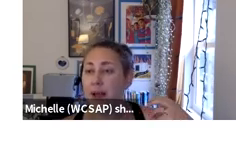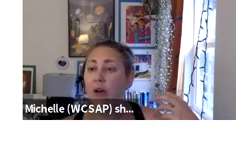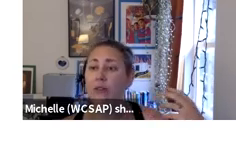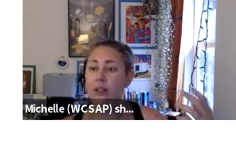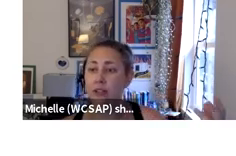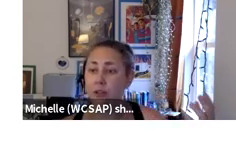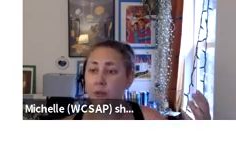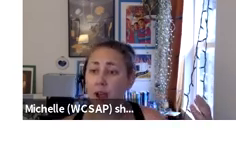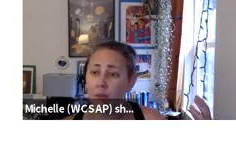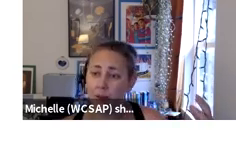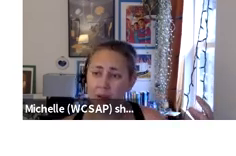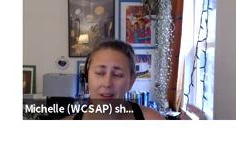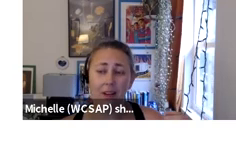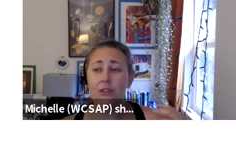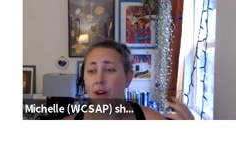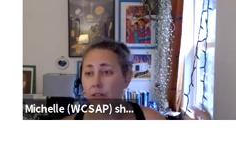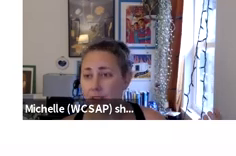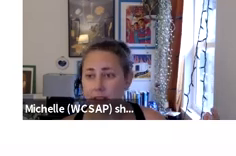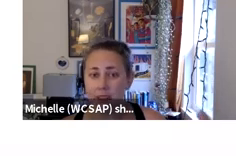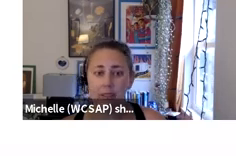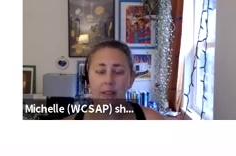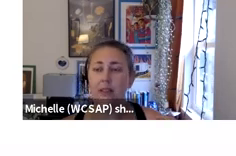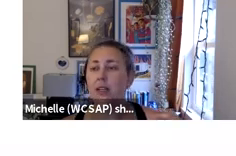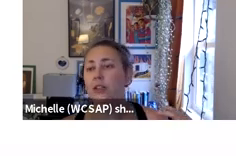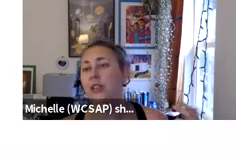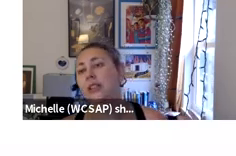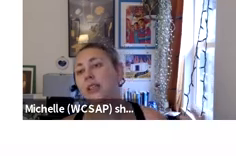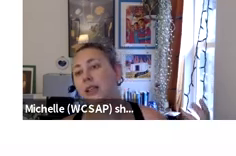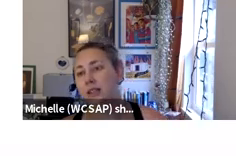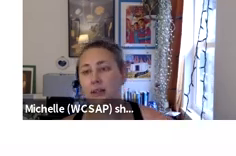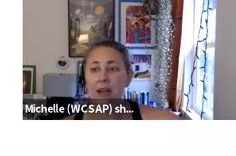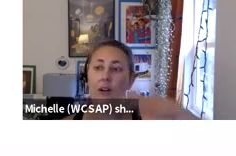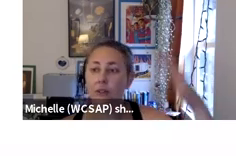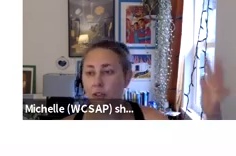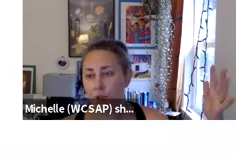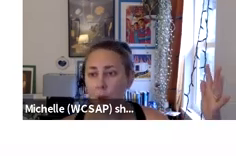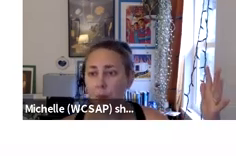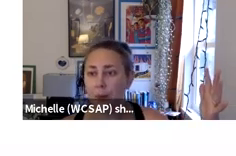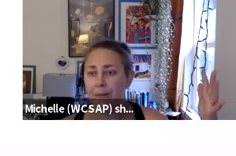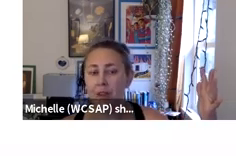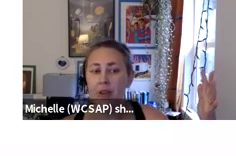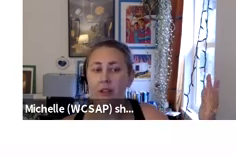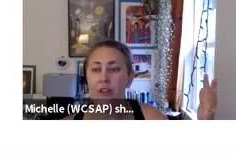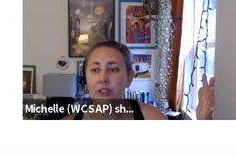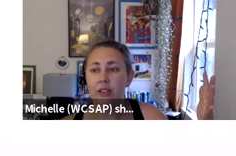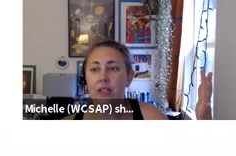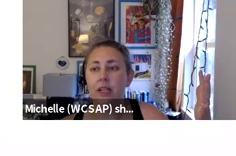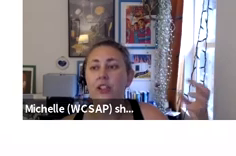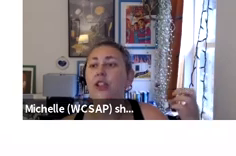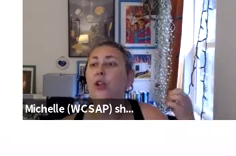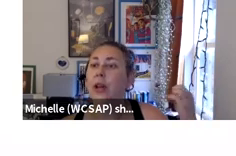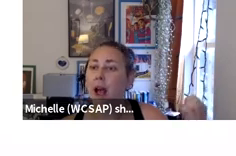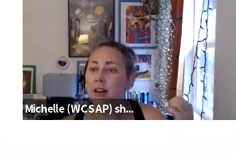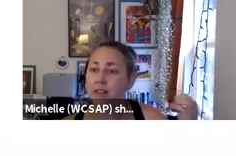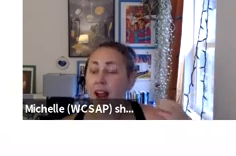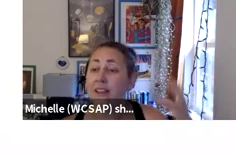So the amount of things that she would help them with, like getting driver's licenses and just things like that, that seemed out of the scope.